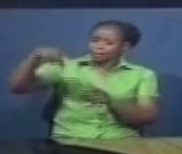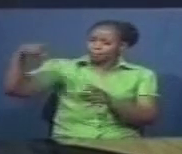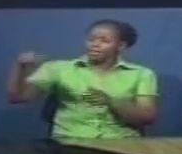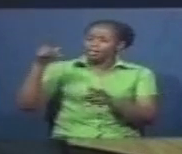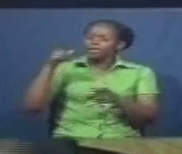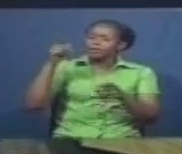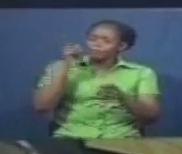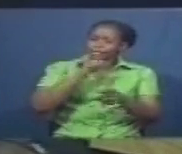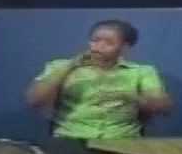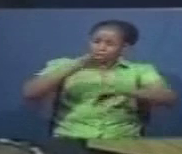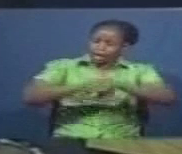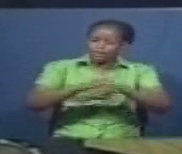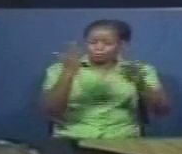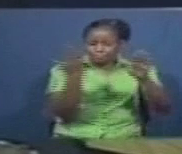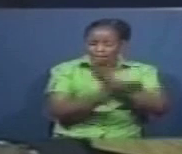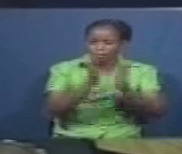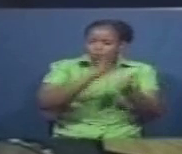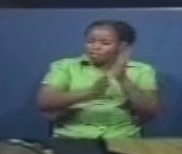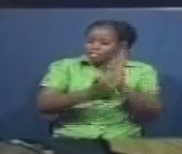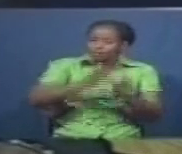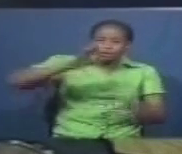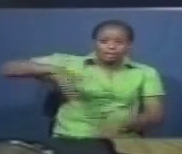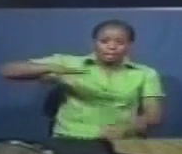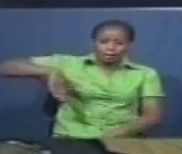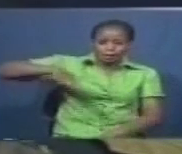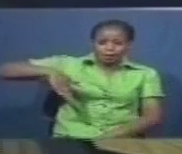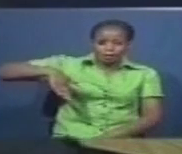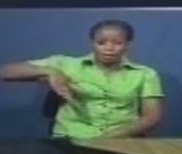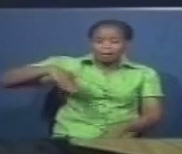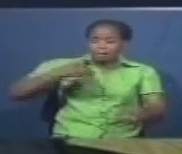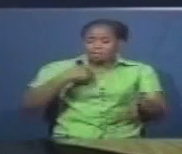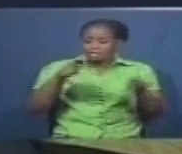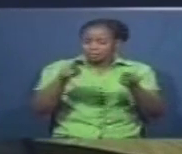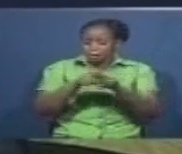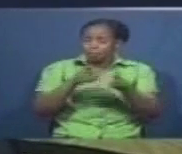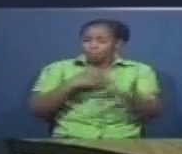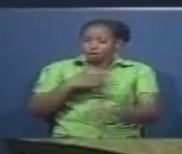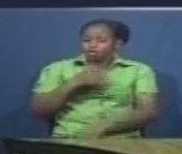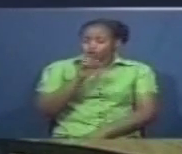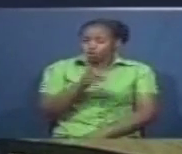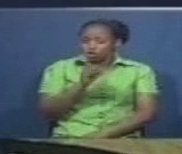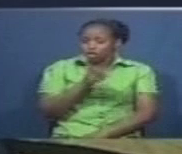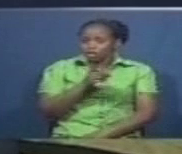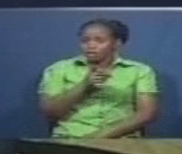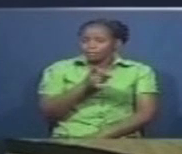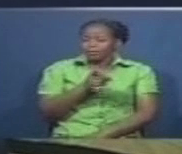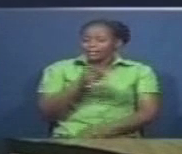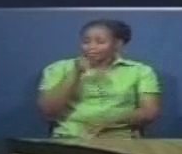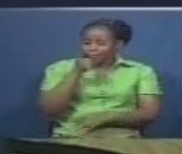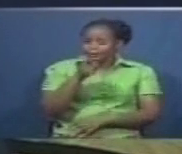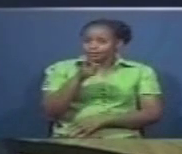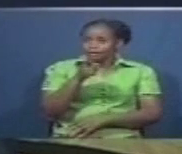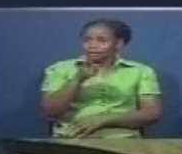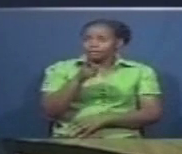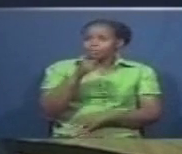the subject files without delay. I also want to caution that this should not be